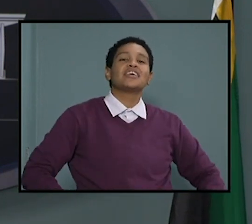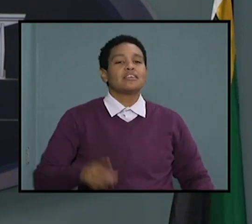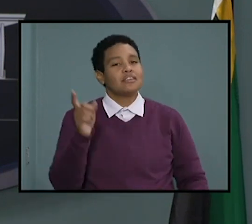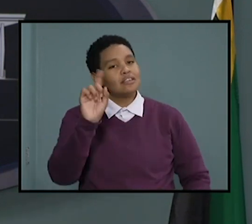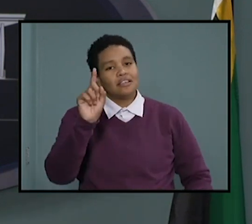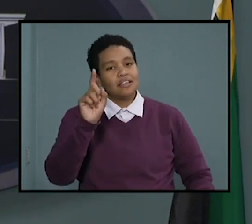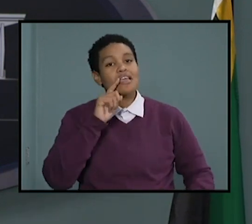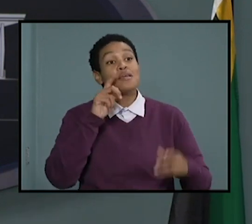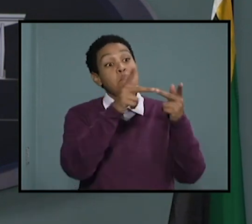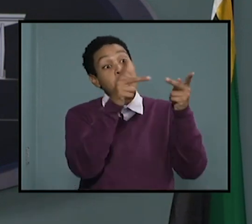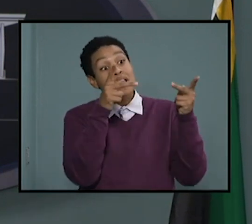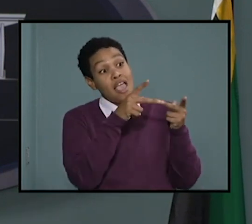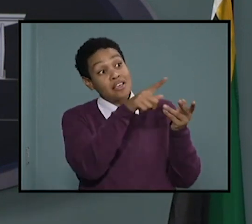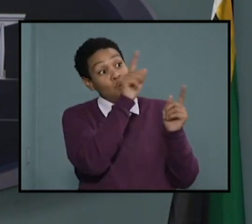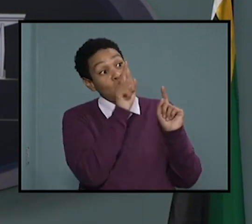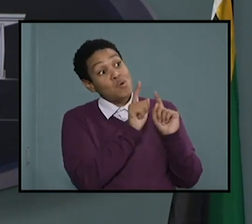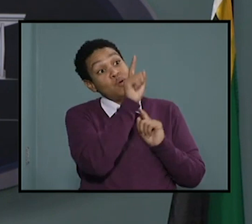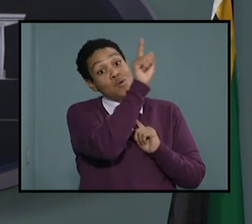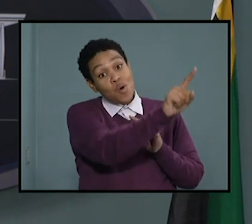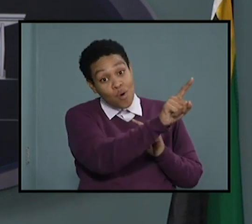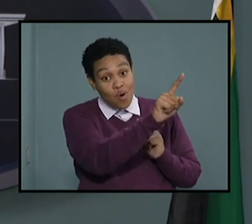The physical place of learning,